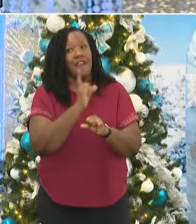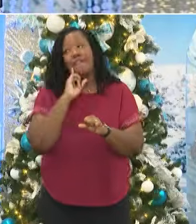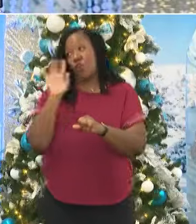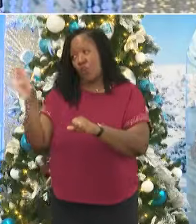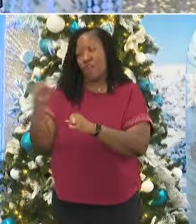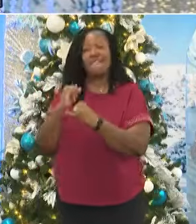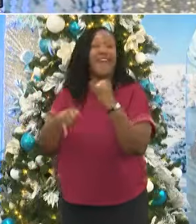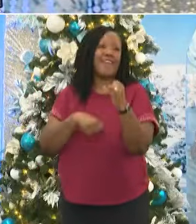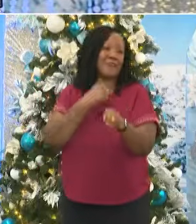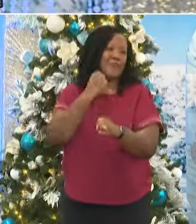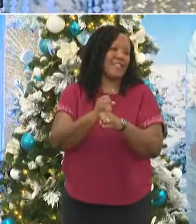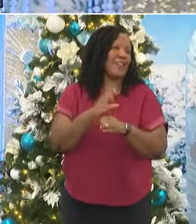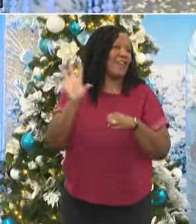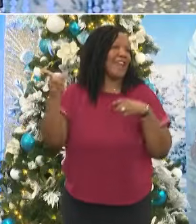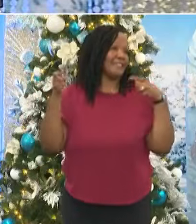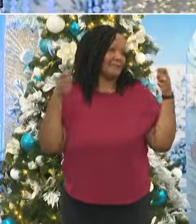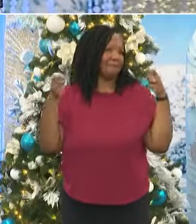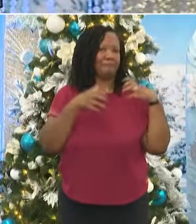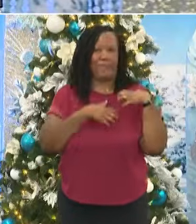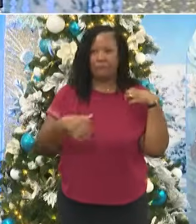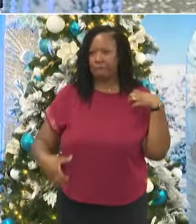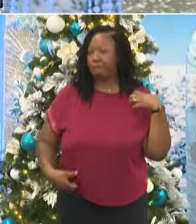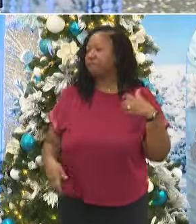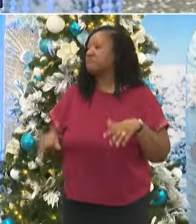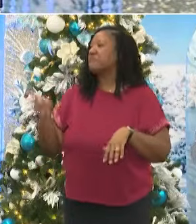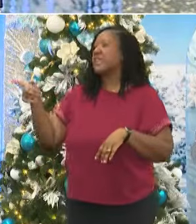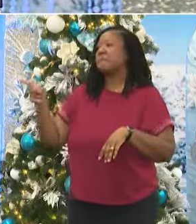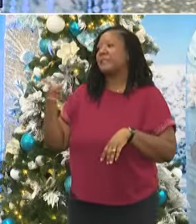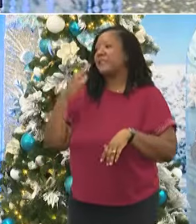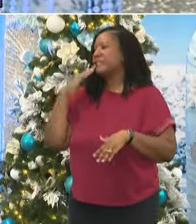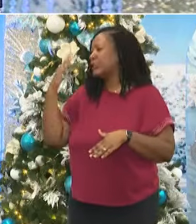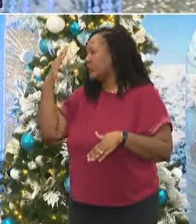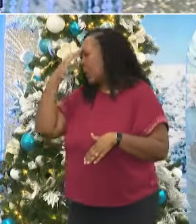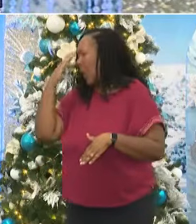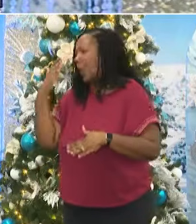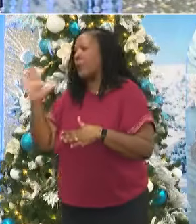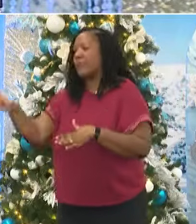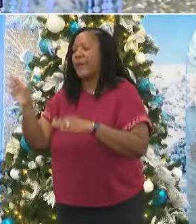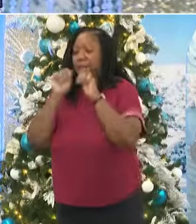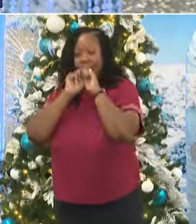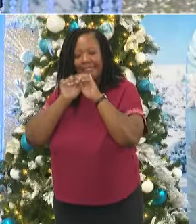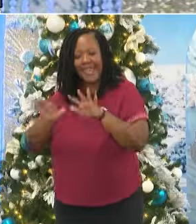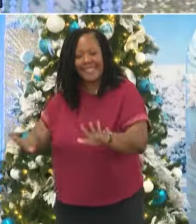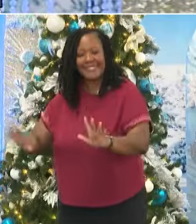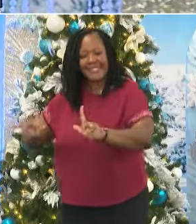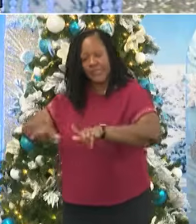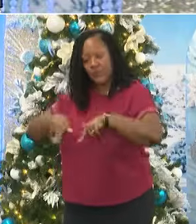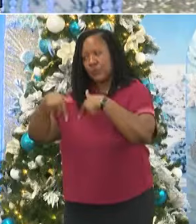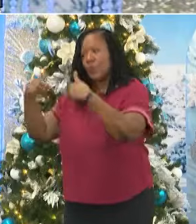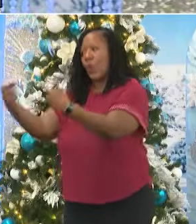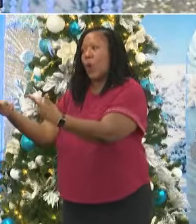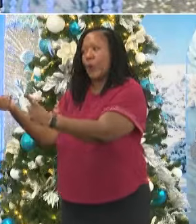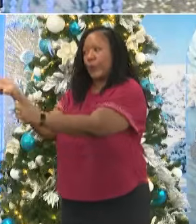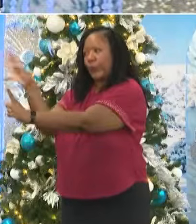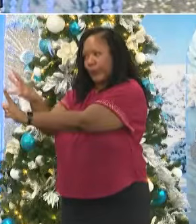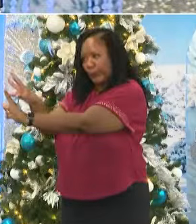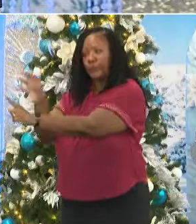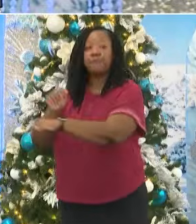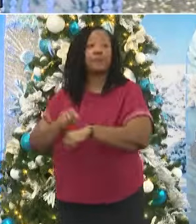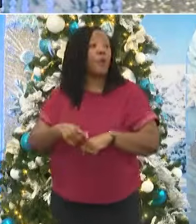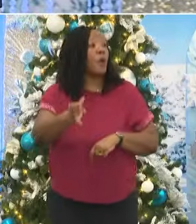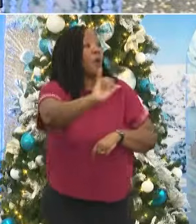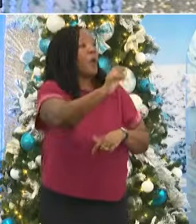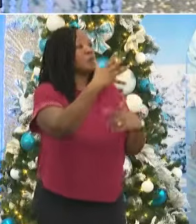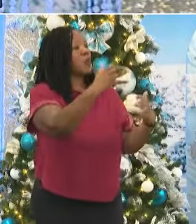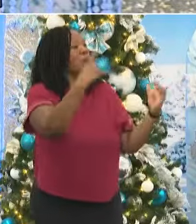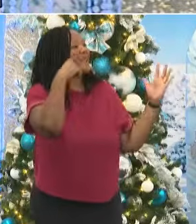year of administration. Please know, Madam Mayor, that the blessing is on you. I would also like to